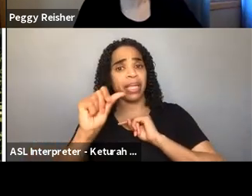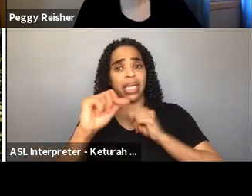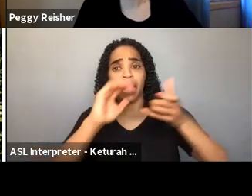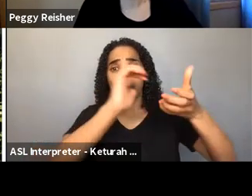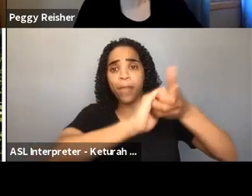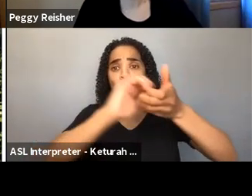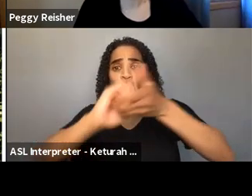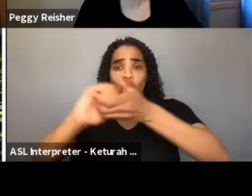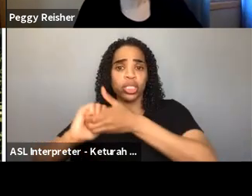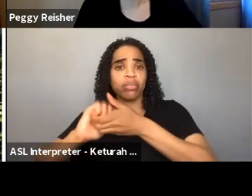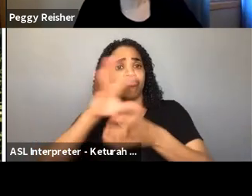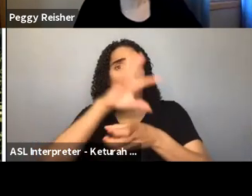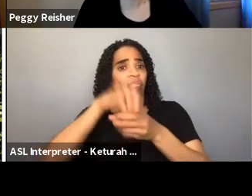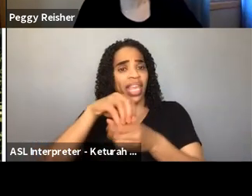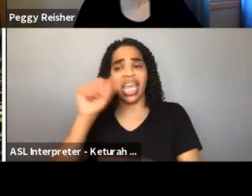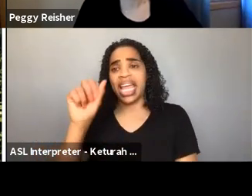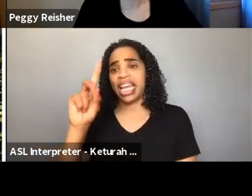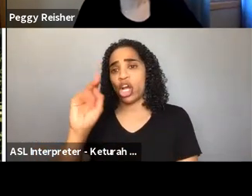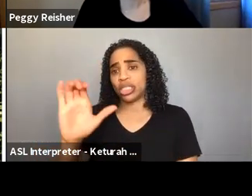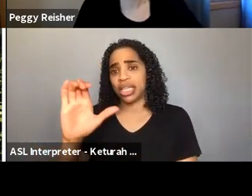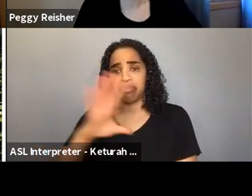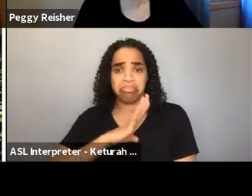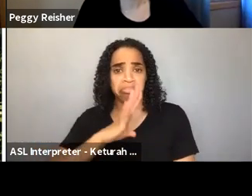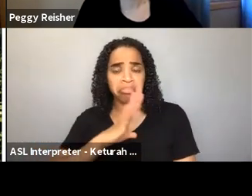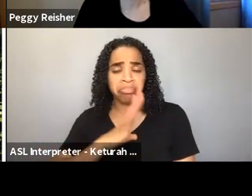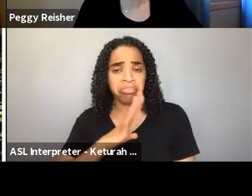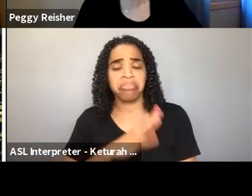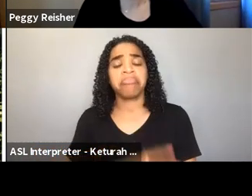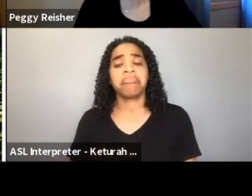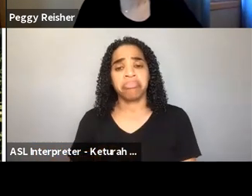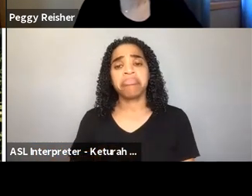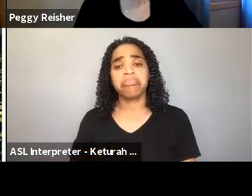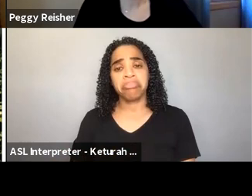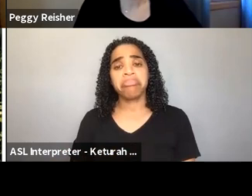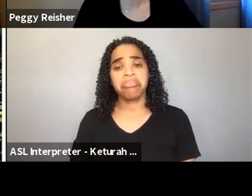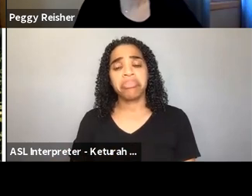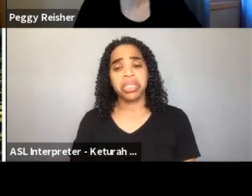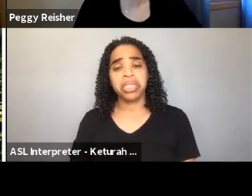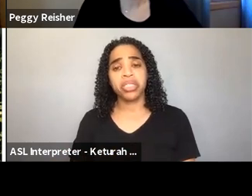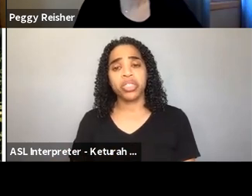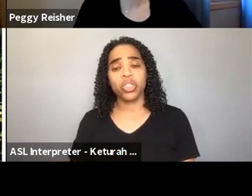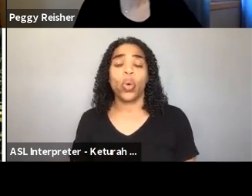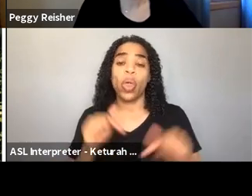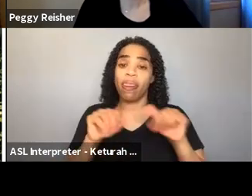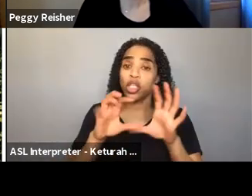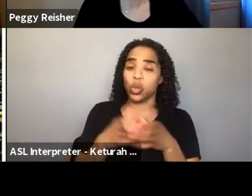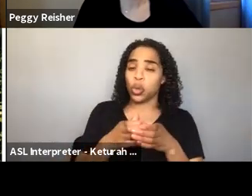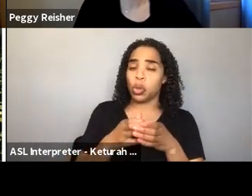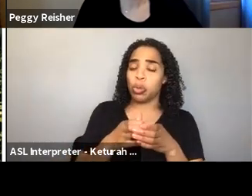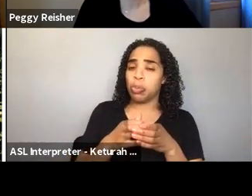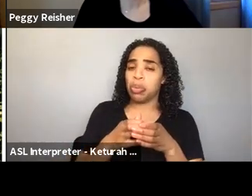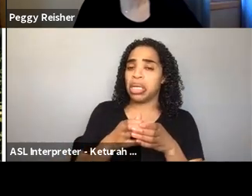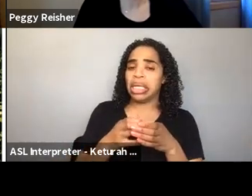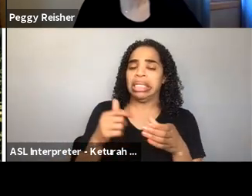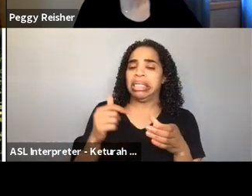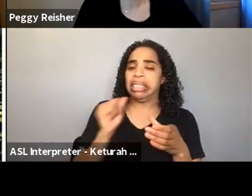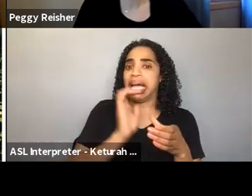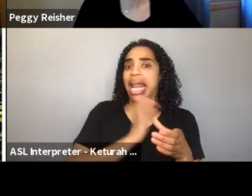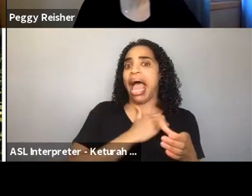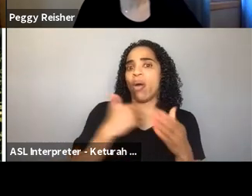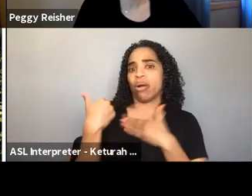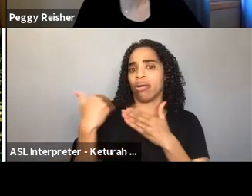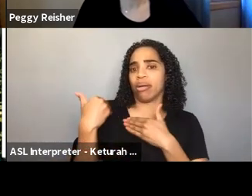the ADRC. So that's kind of beyond the control of this group and goes up to a higher level